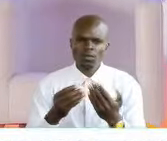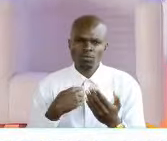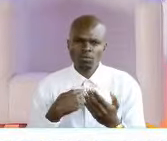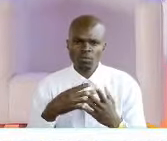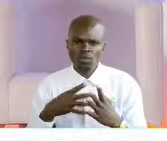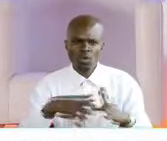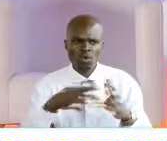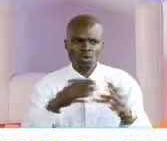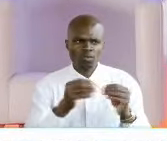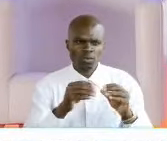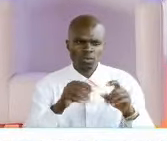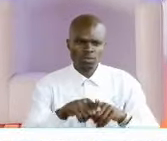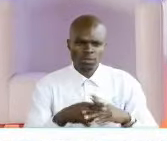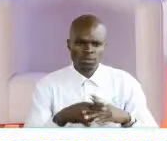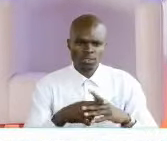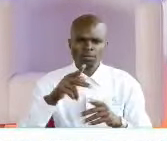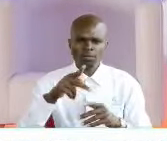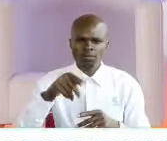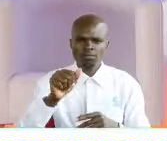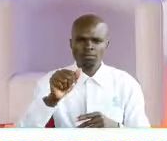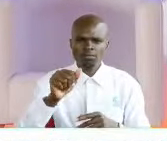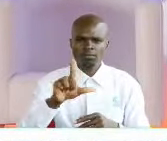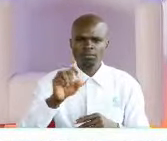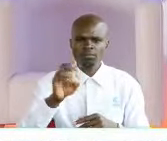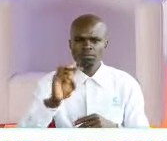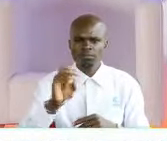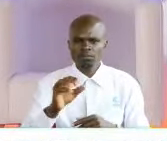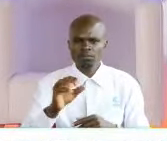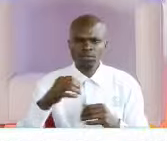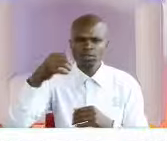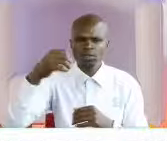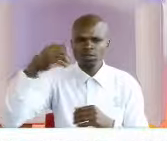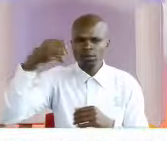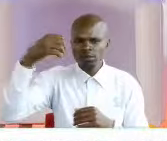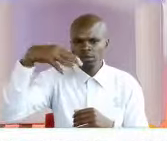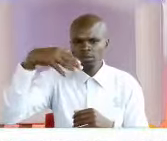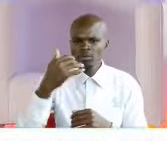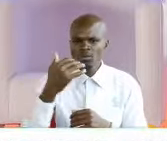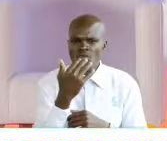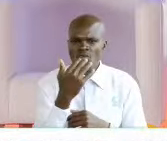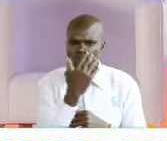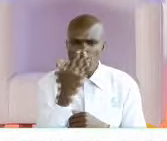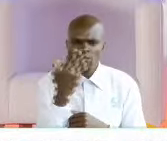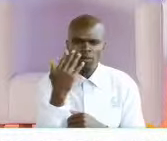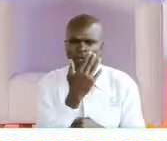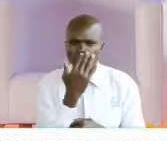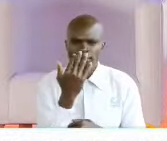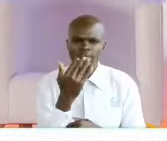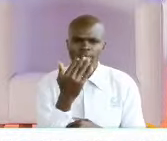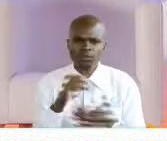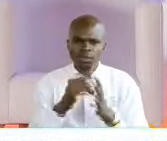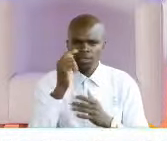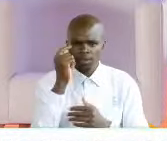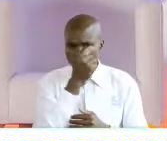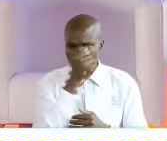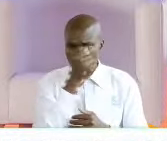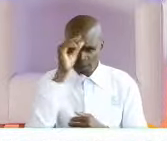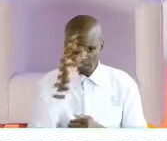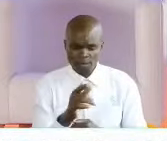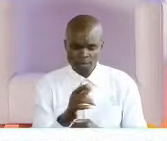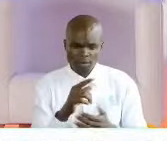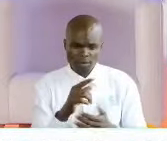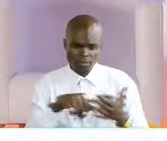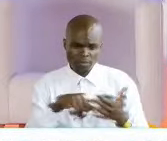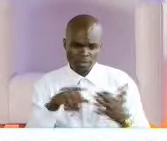palm oil, you know, your sunflower. So Honorable Wanga, I think the mistake that was made,